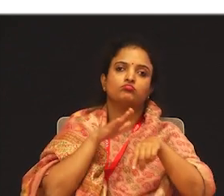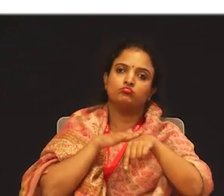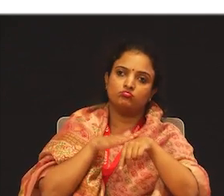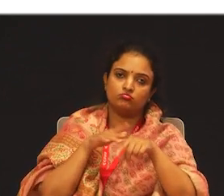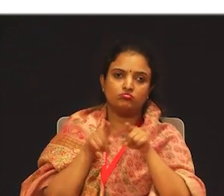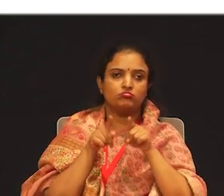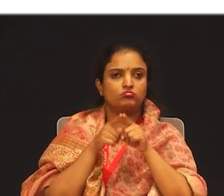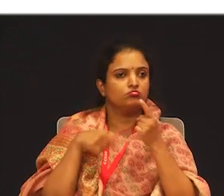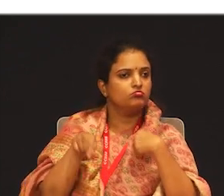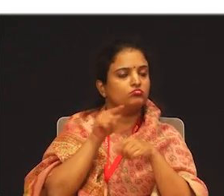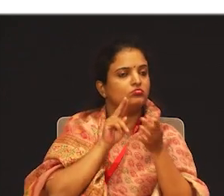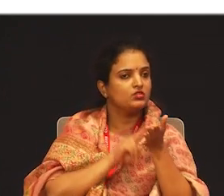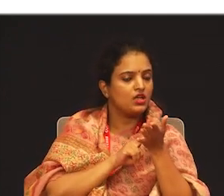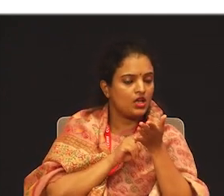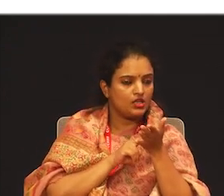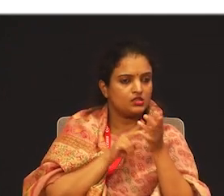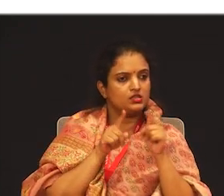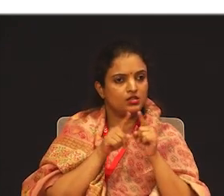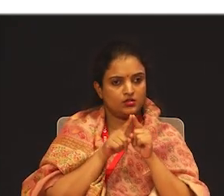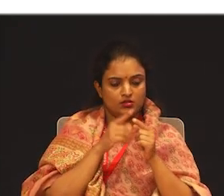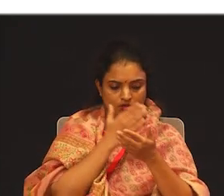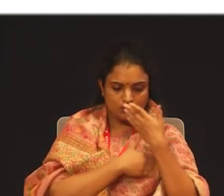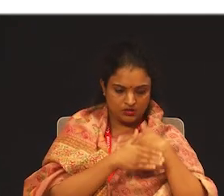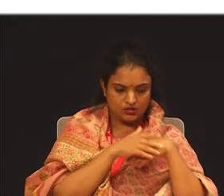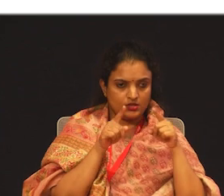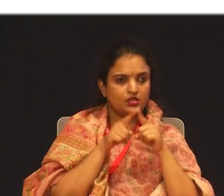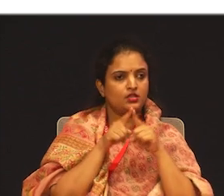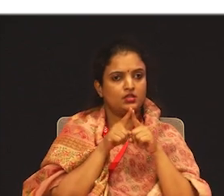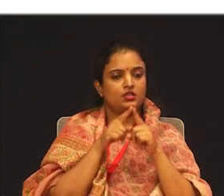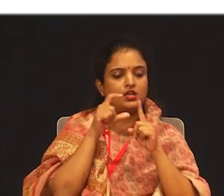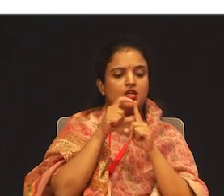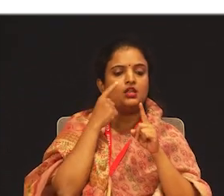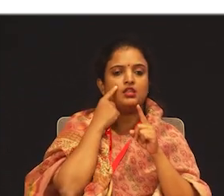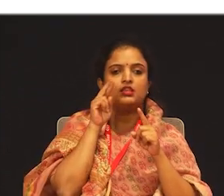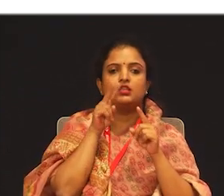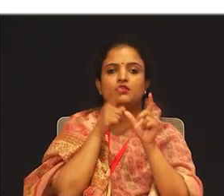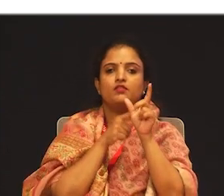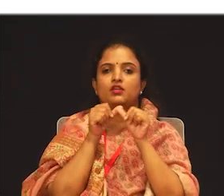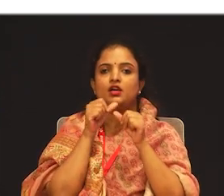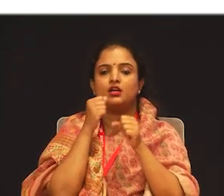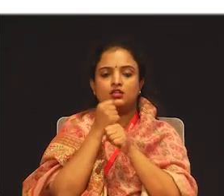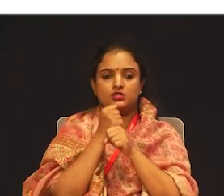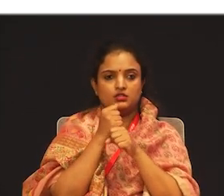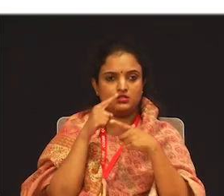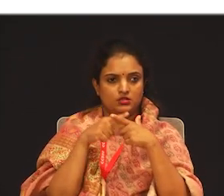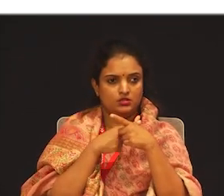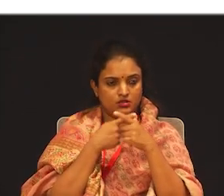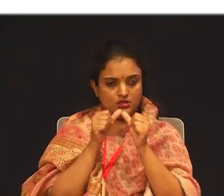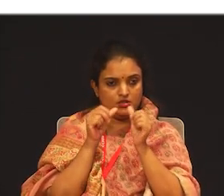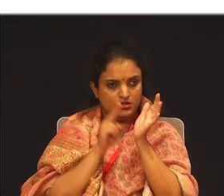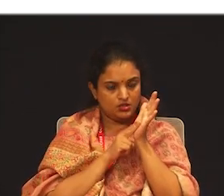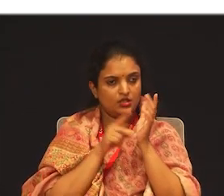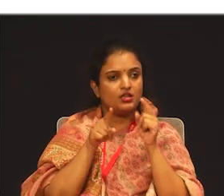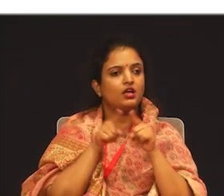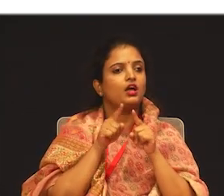were working in the National Institutes for Disability and Divyangjan under MSJE, we called the regular school